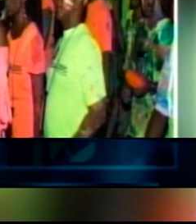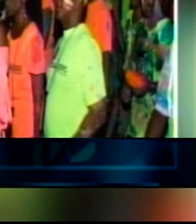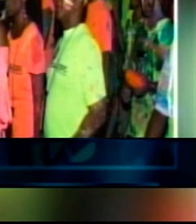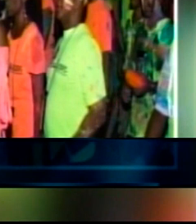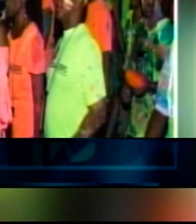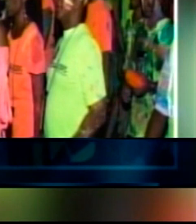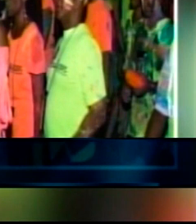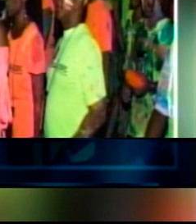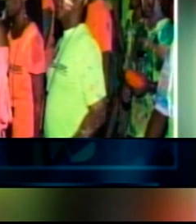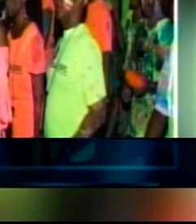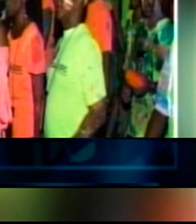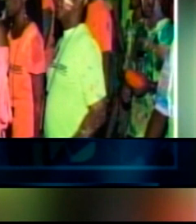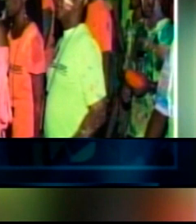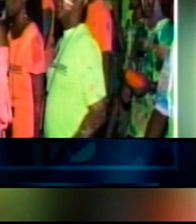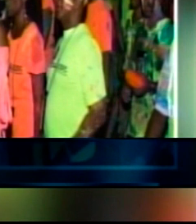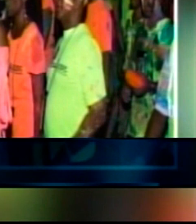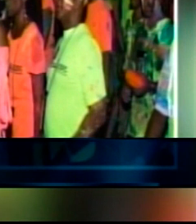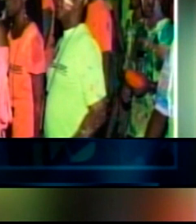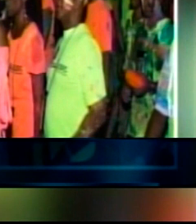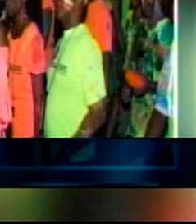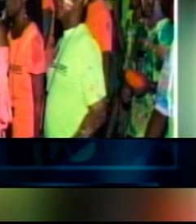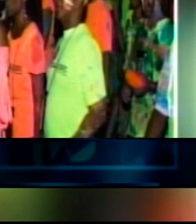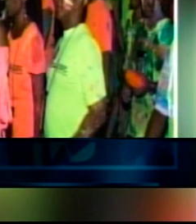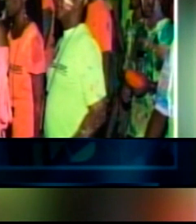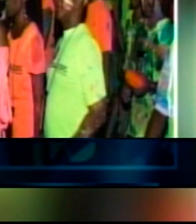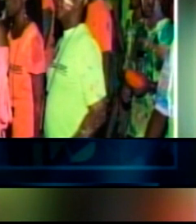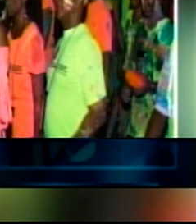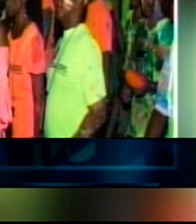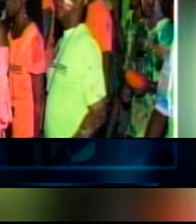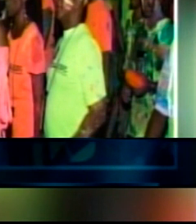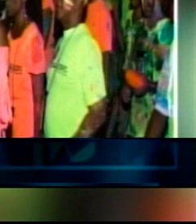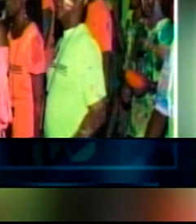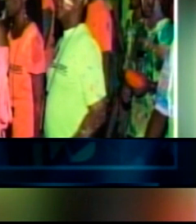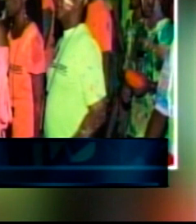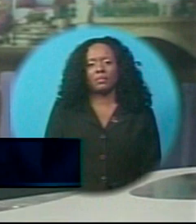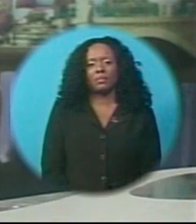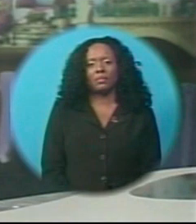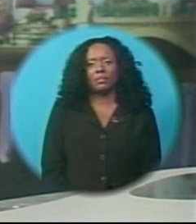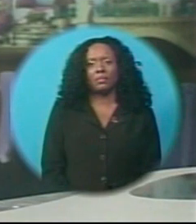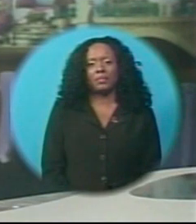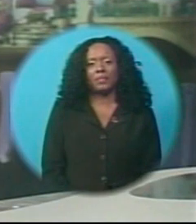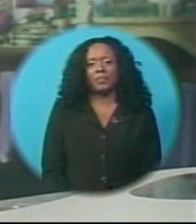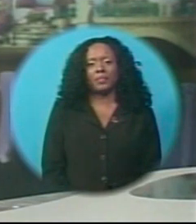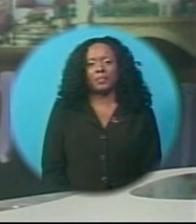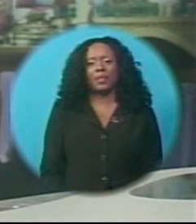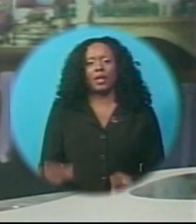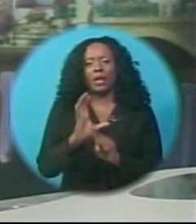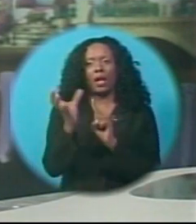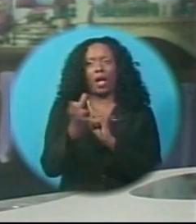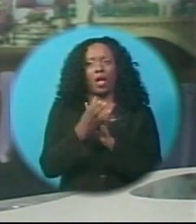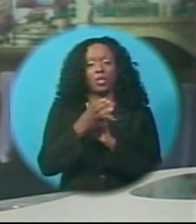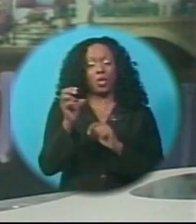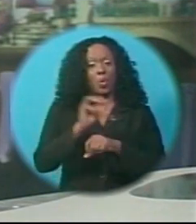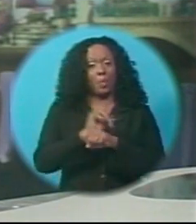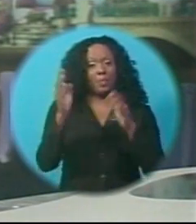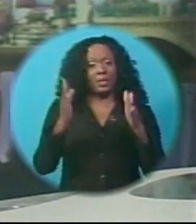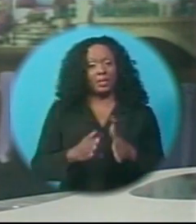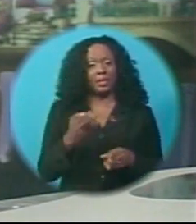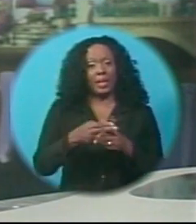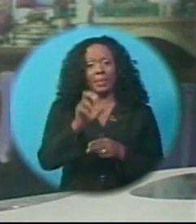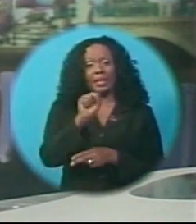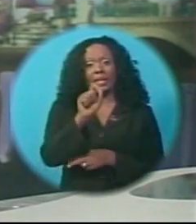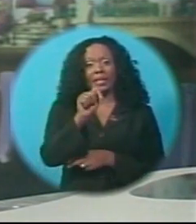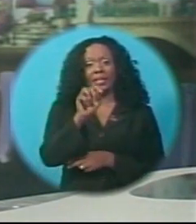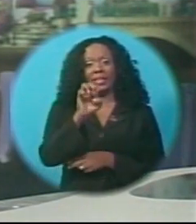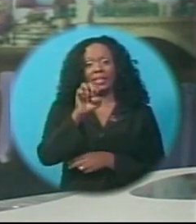people on the road. And for those who are not members of the band, we also have the Kennedy Road Truck, which we will be providing for those revelers